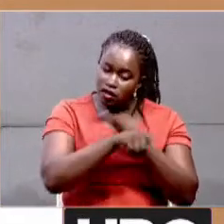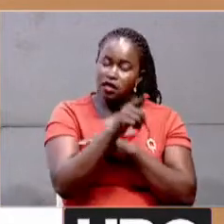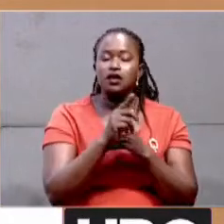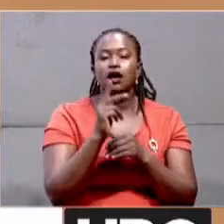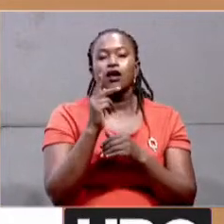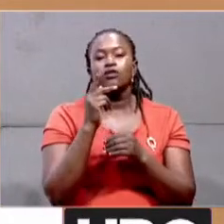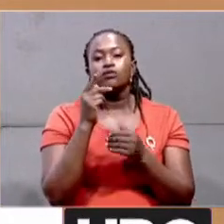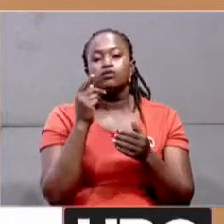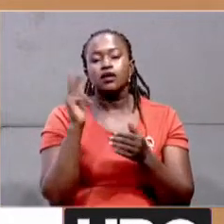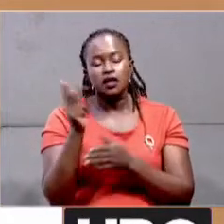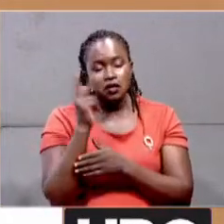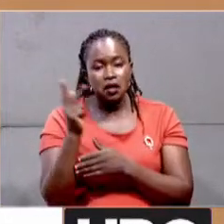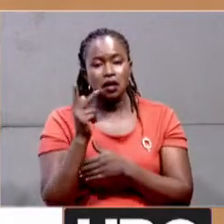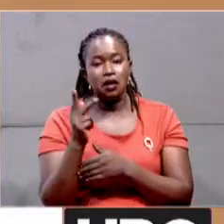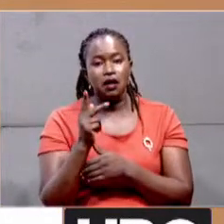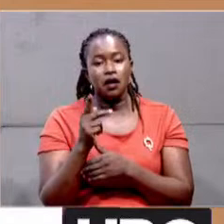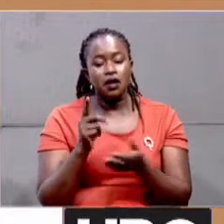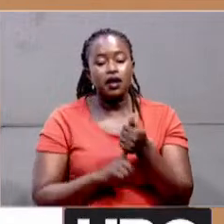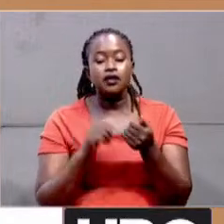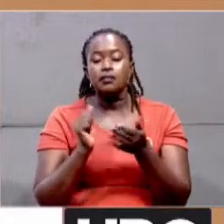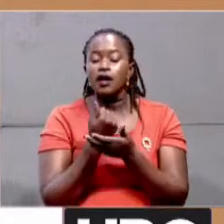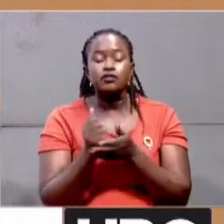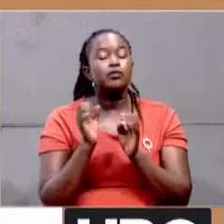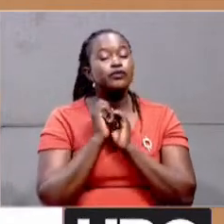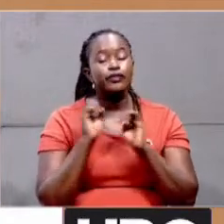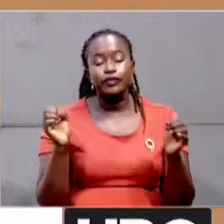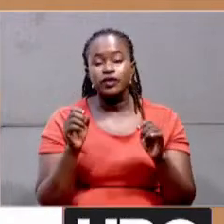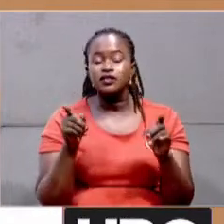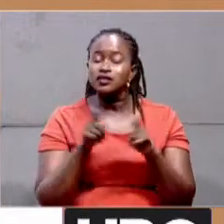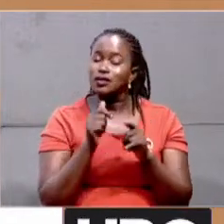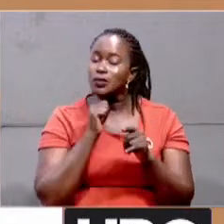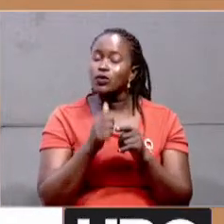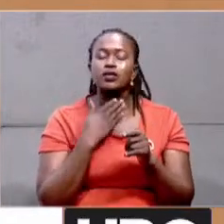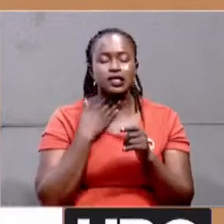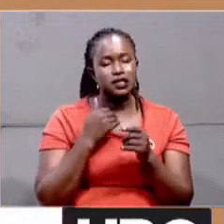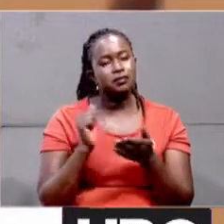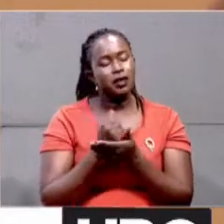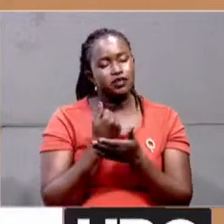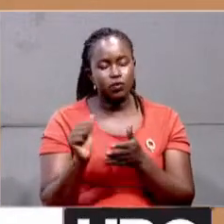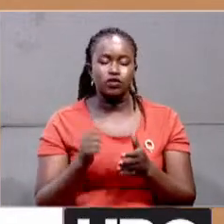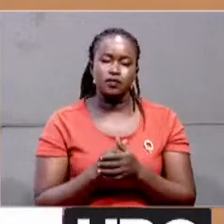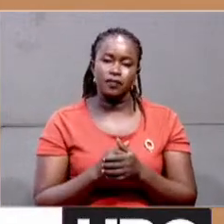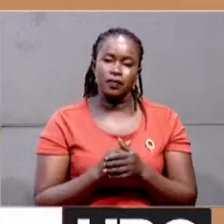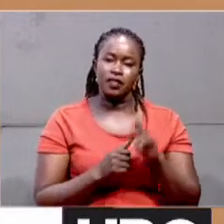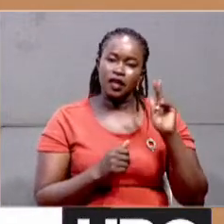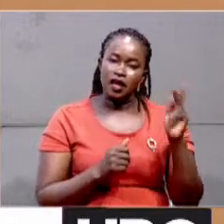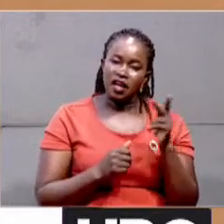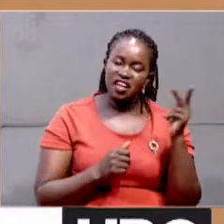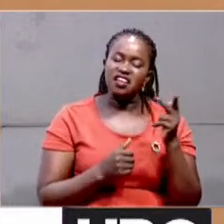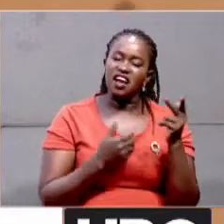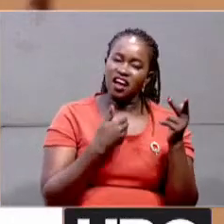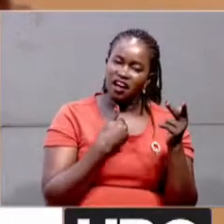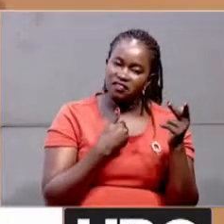a passport and does not require anything to be there. So whether Kenya has got